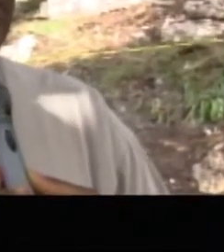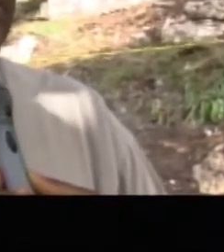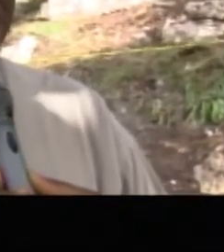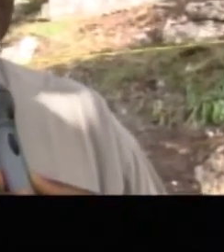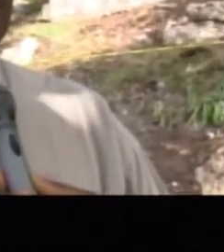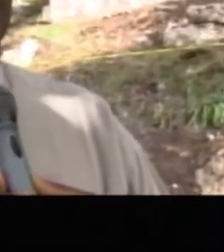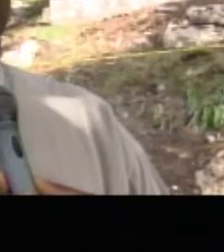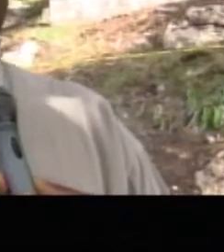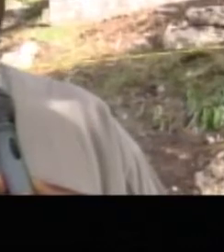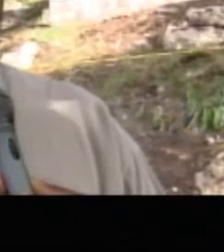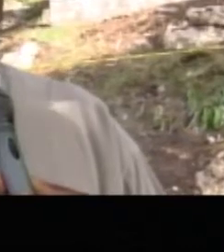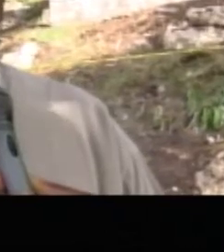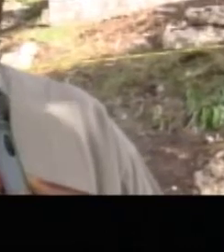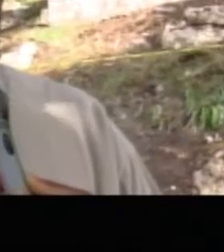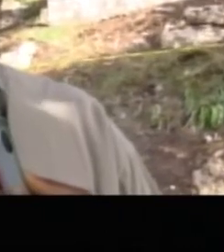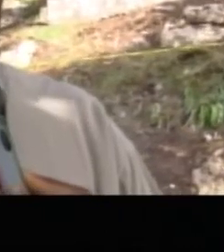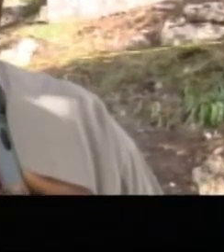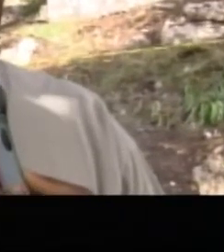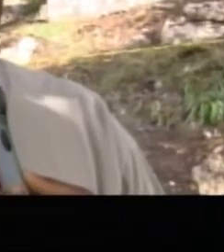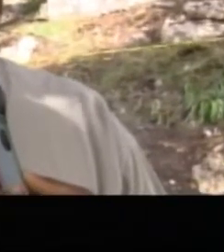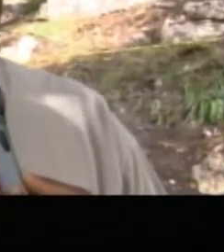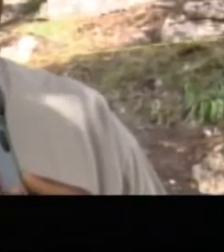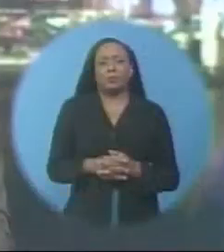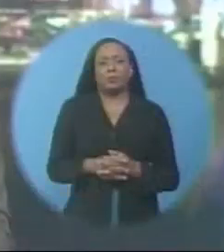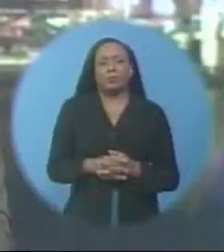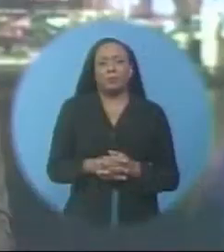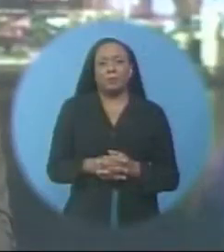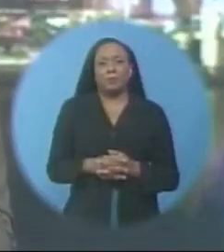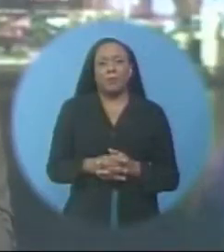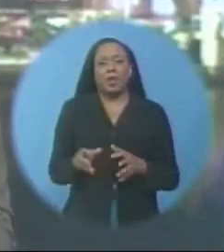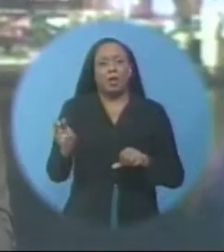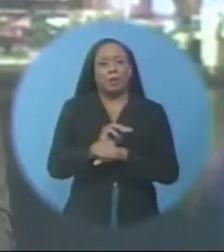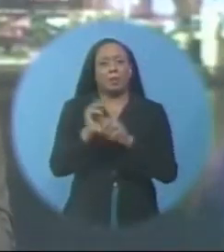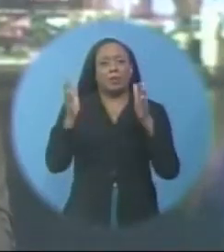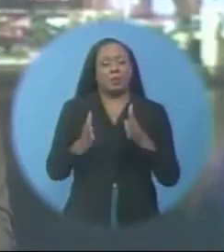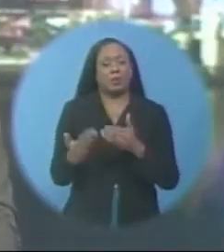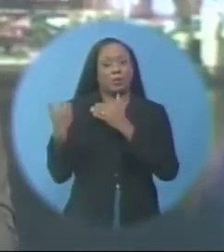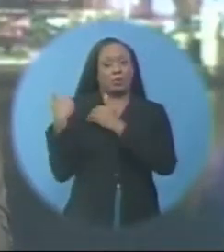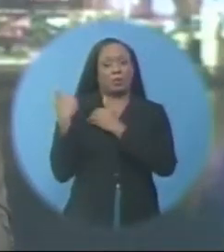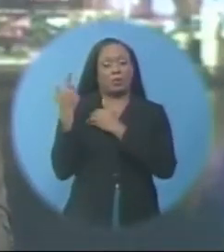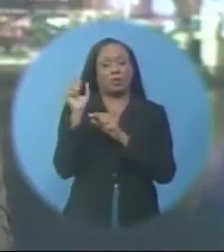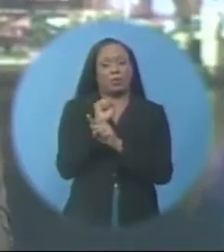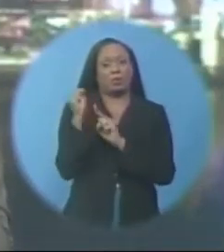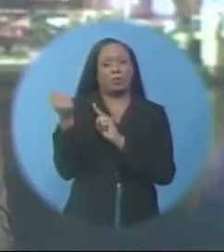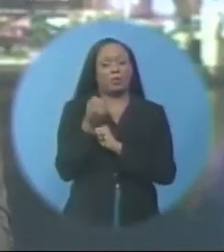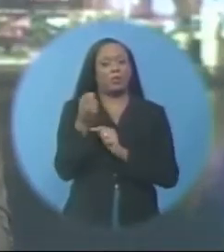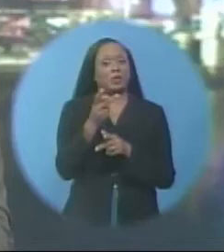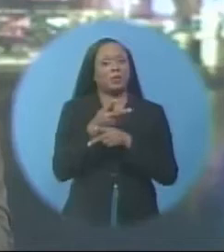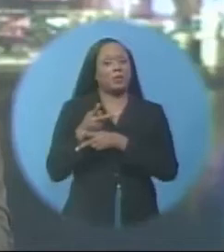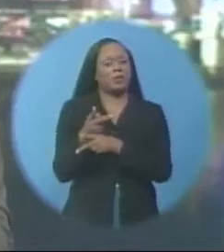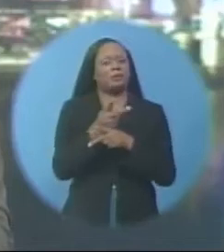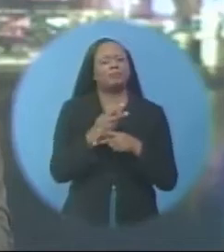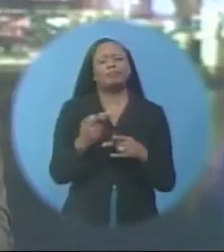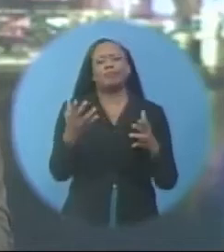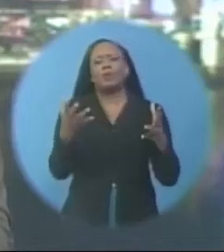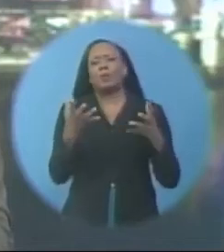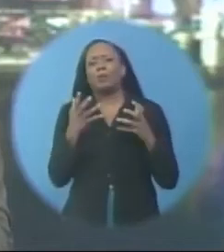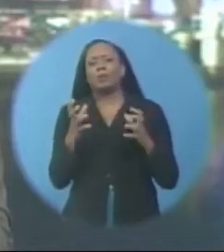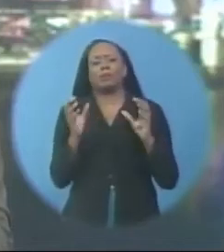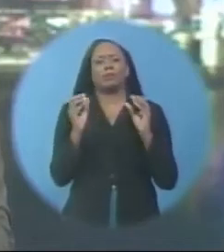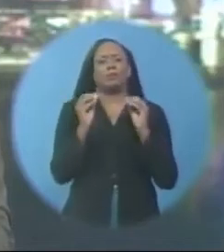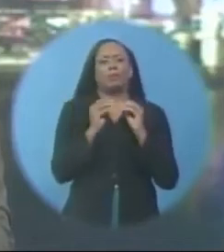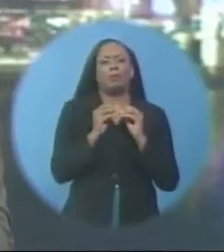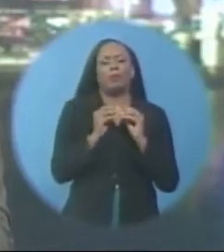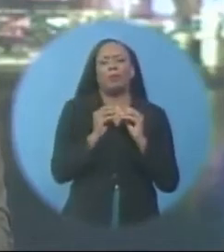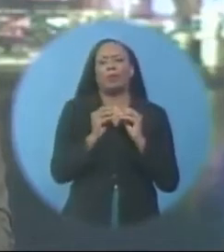whatever, to make sure the properties are covered. Minister of Social Care Steve Blackett wants more studies on